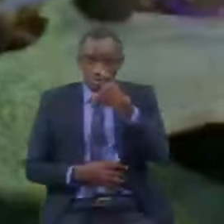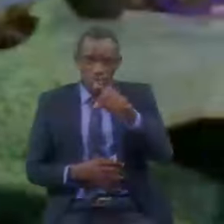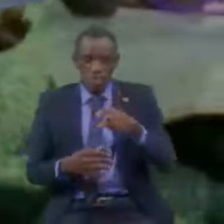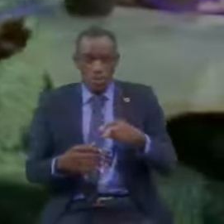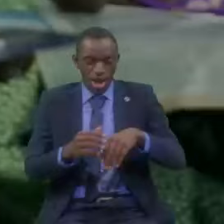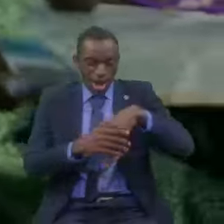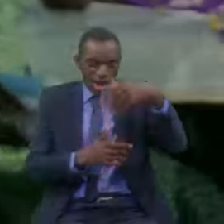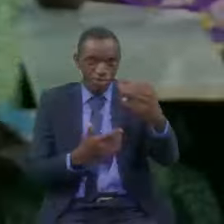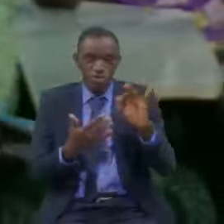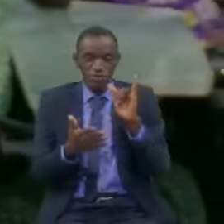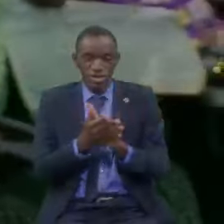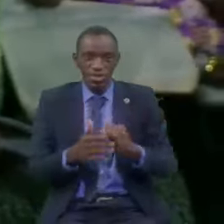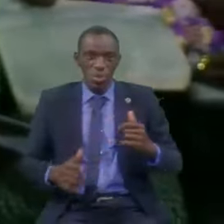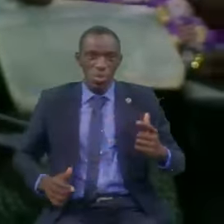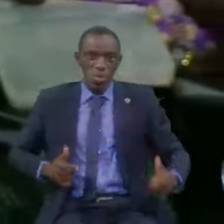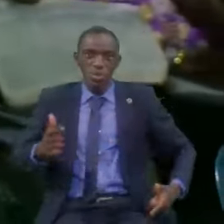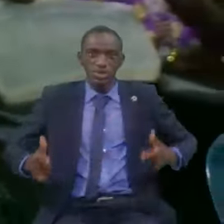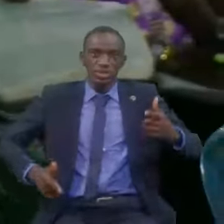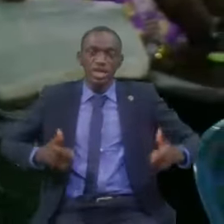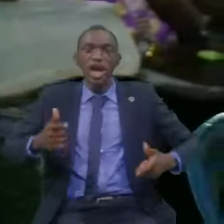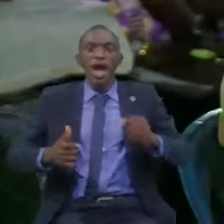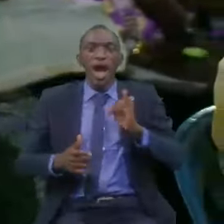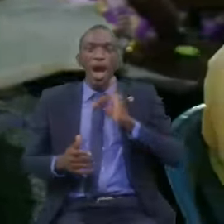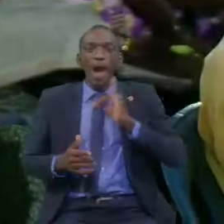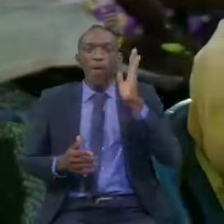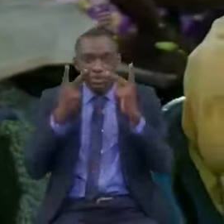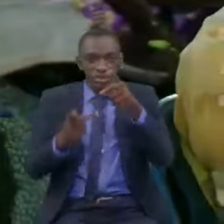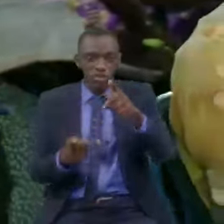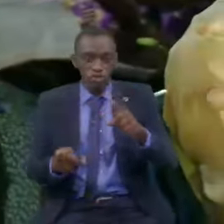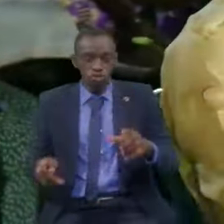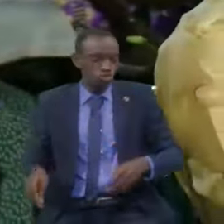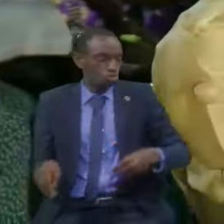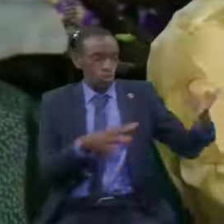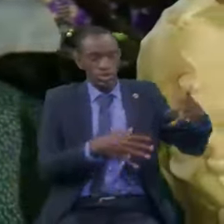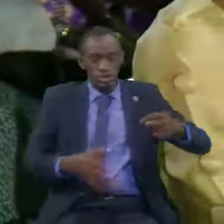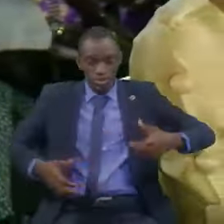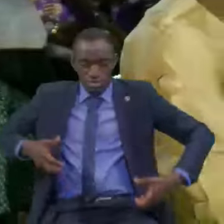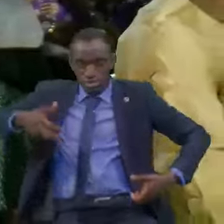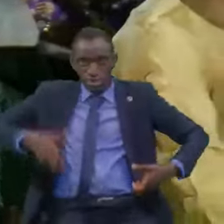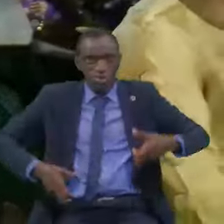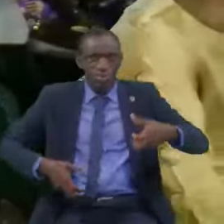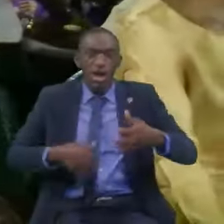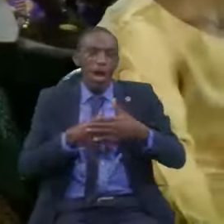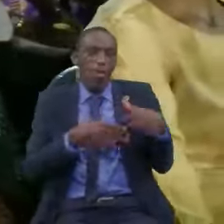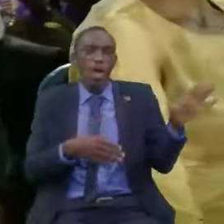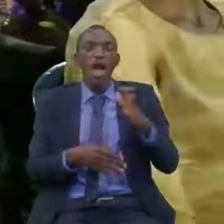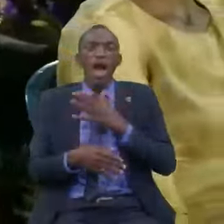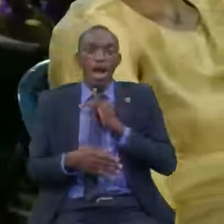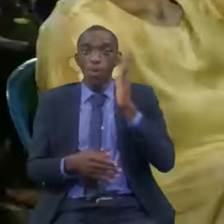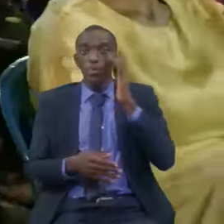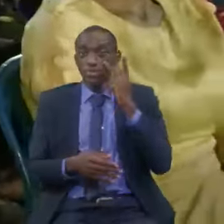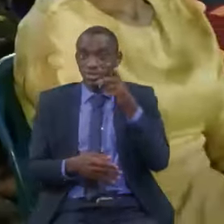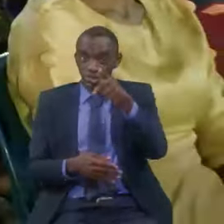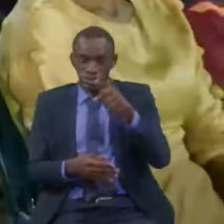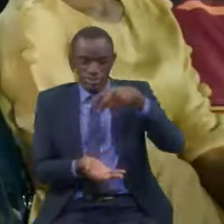I'll see you throwing the crutches away. I will see you standing, and you will not shake, you will